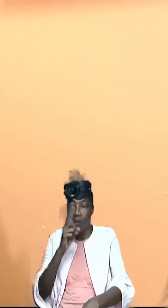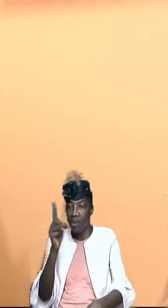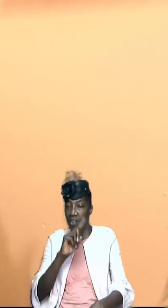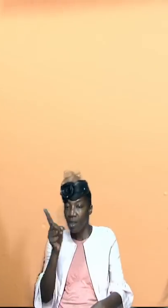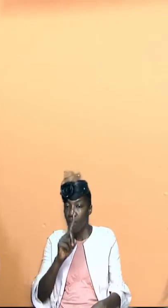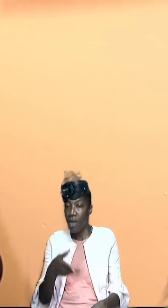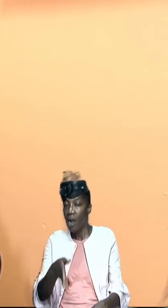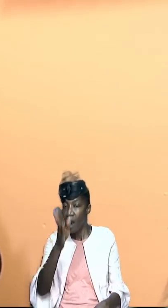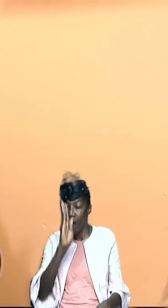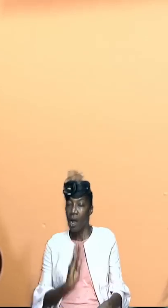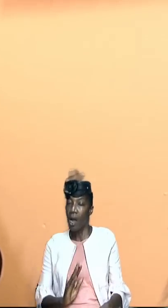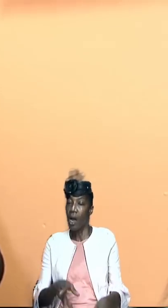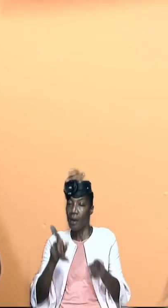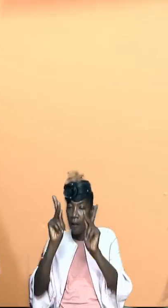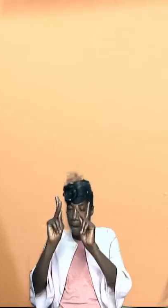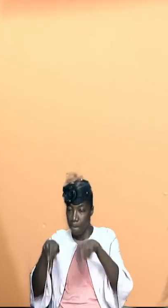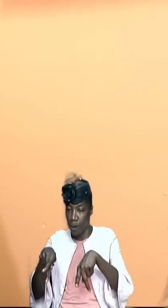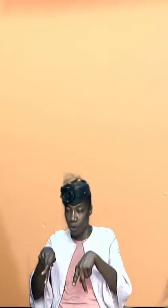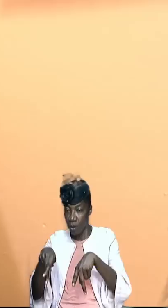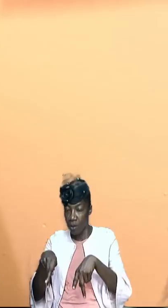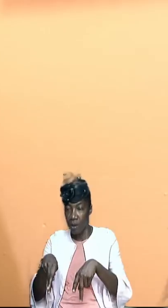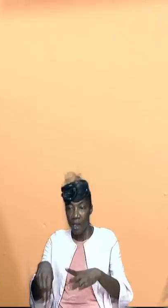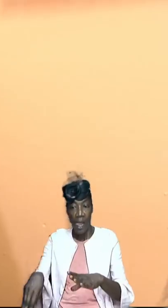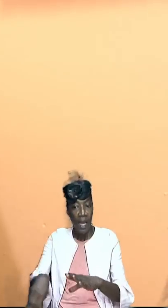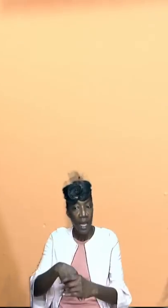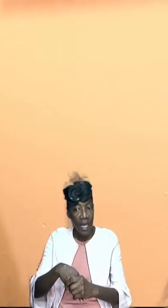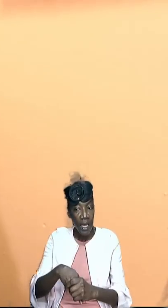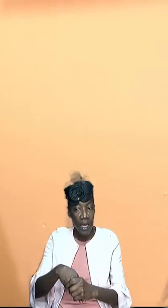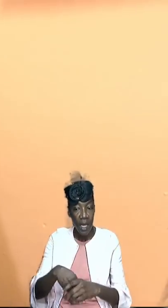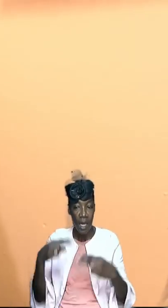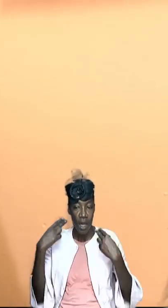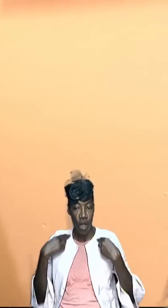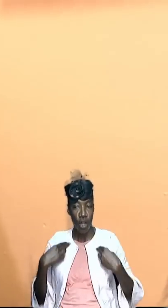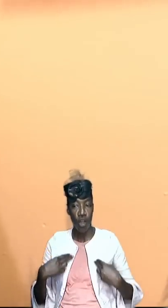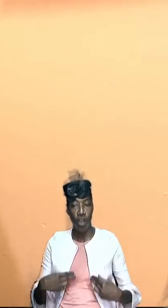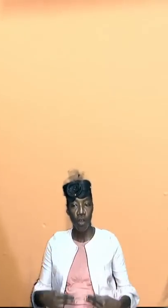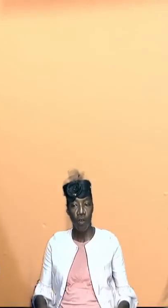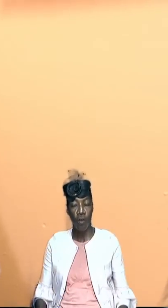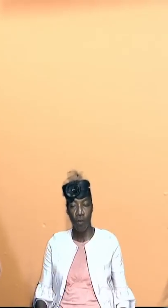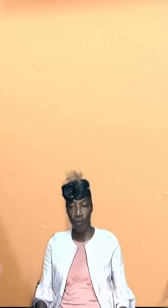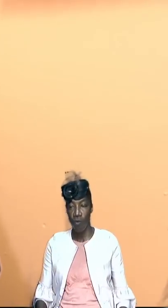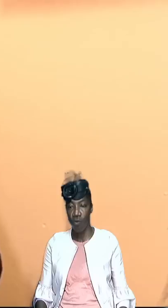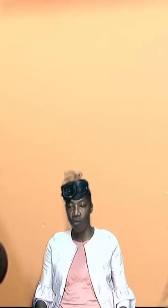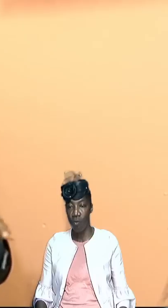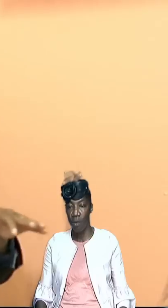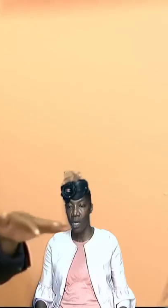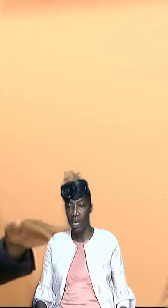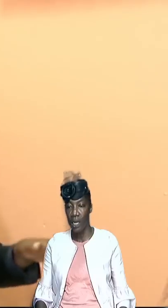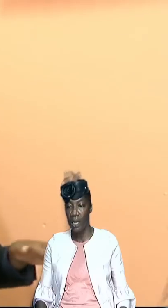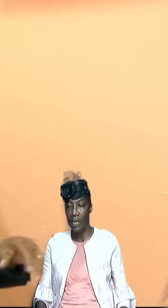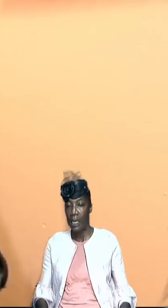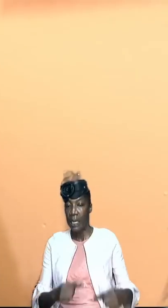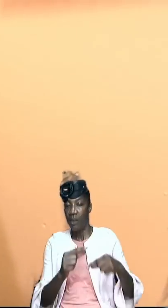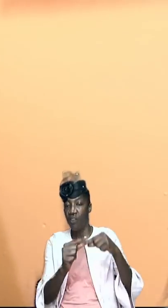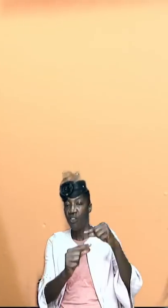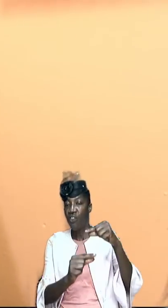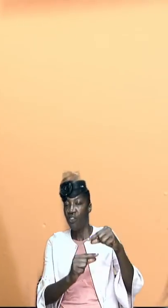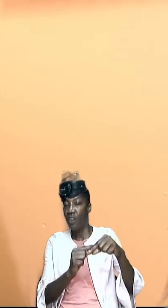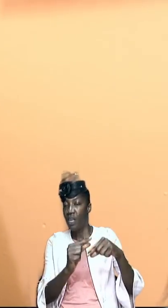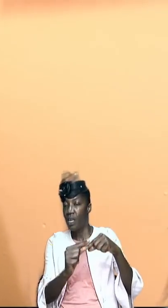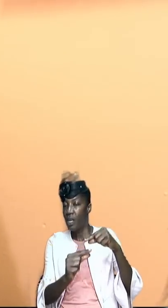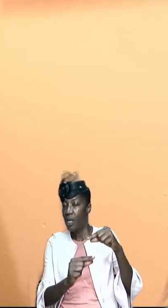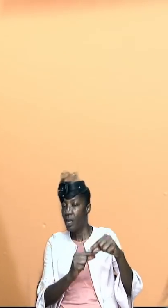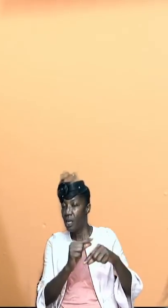has placed within humankind genetic diversity,